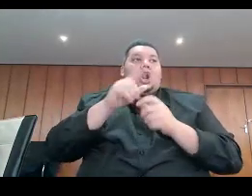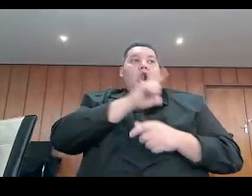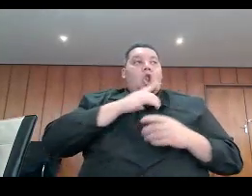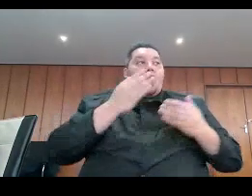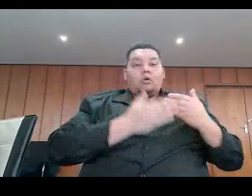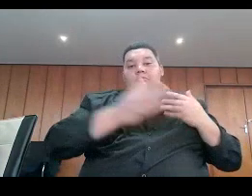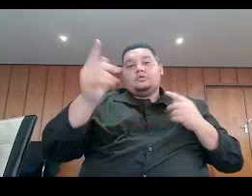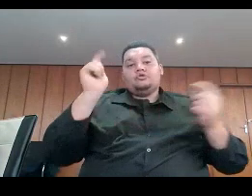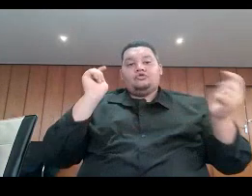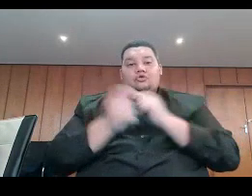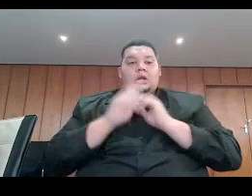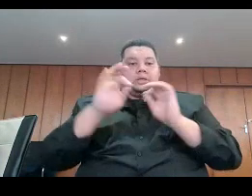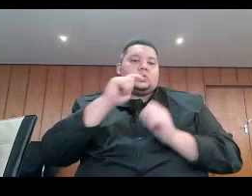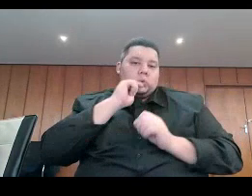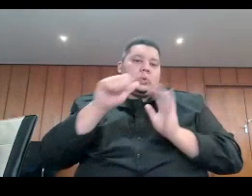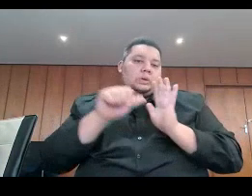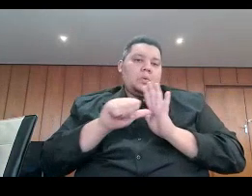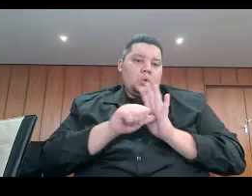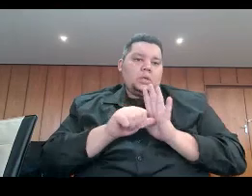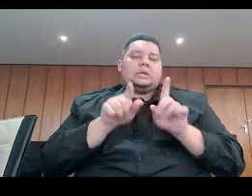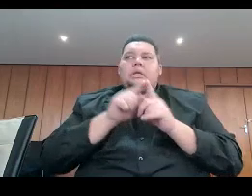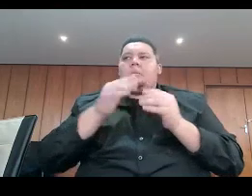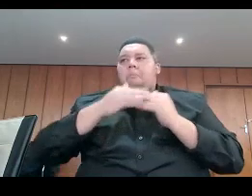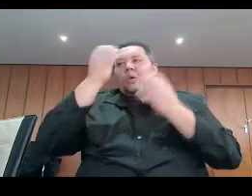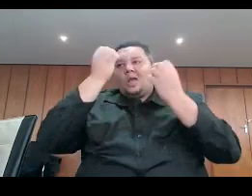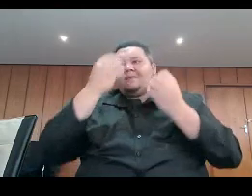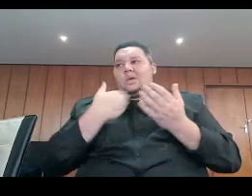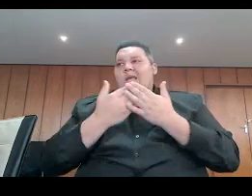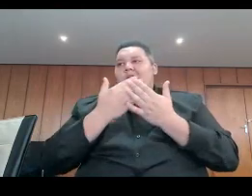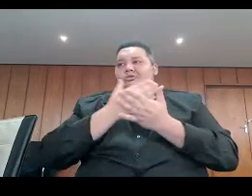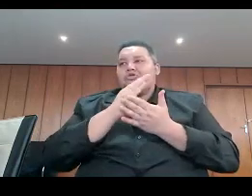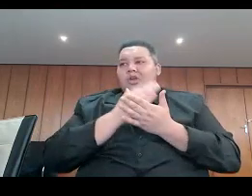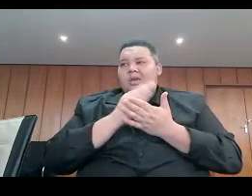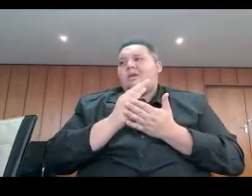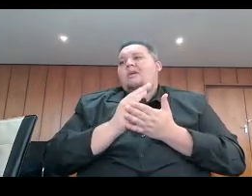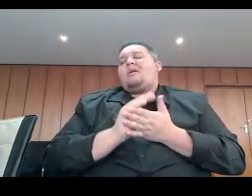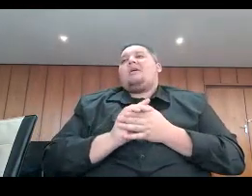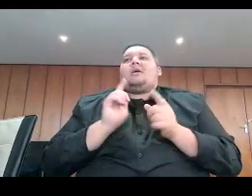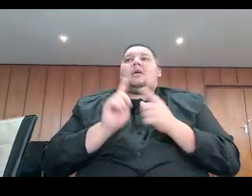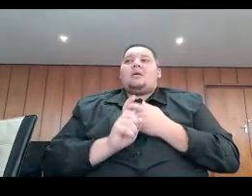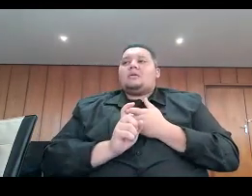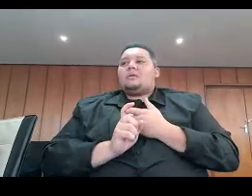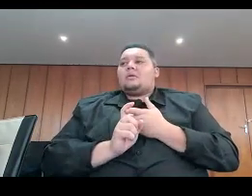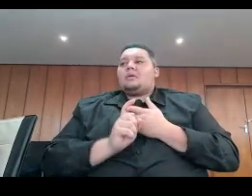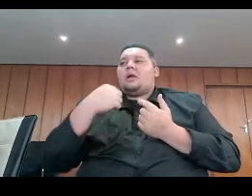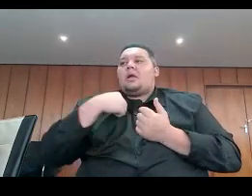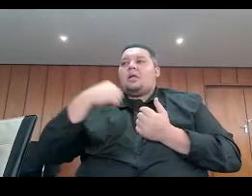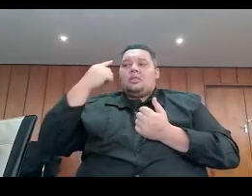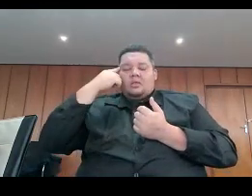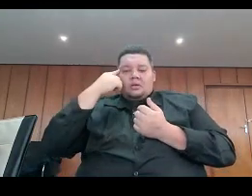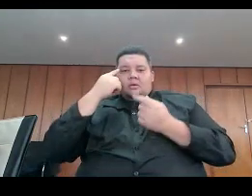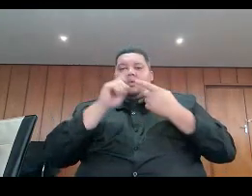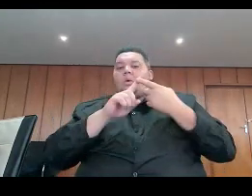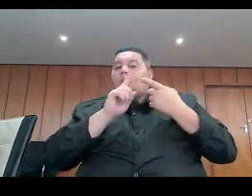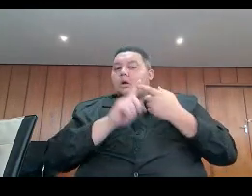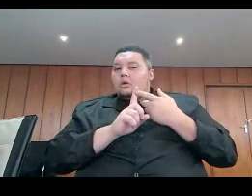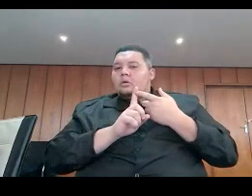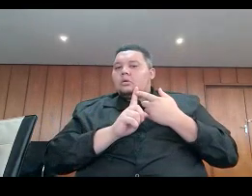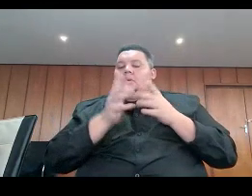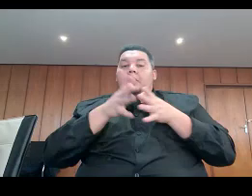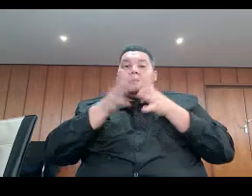change is very important. And we can share more details of that costing. And I think one of